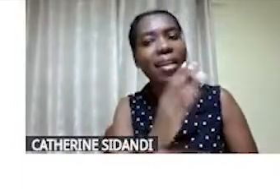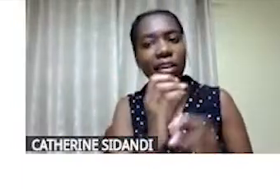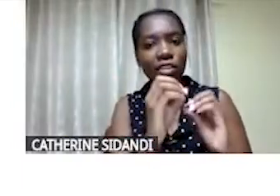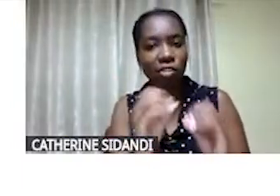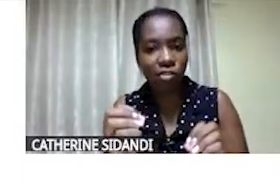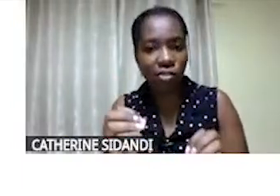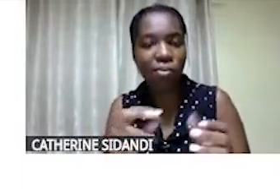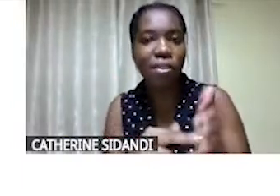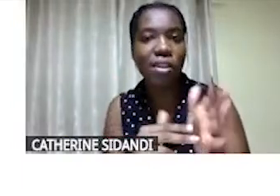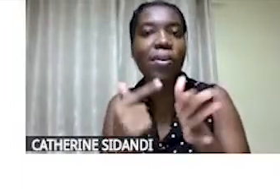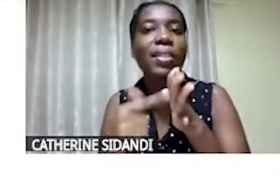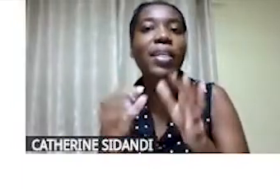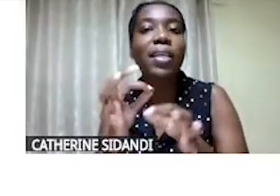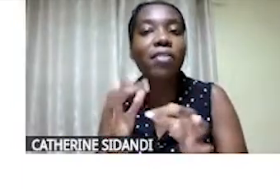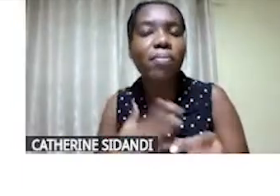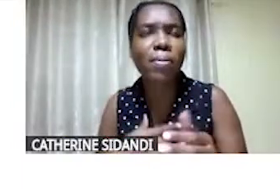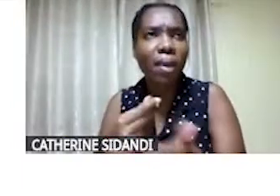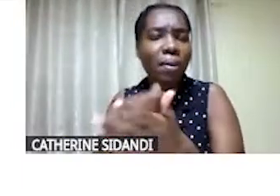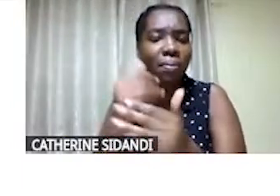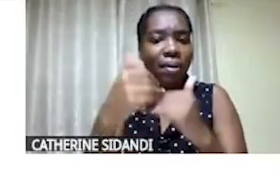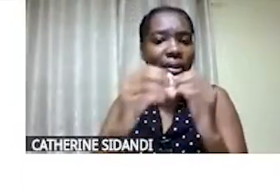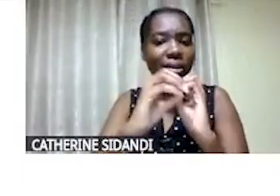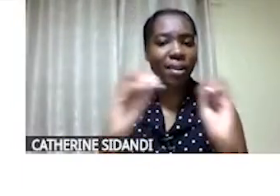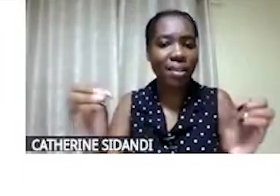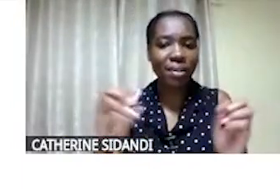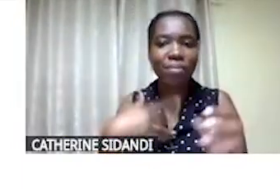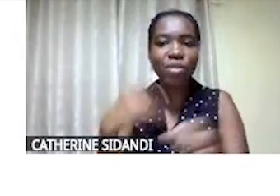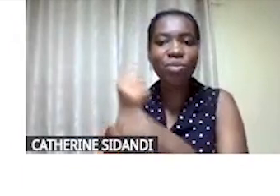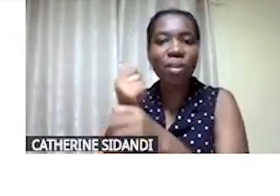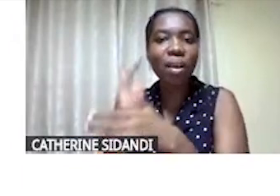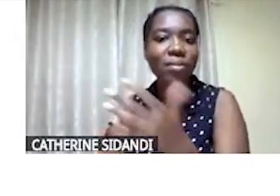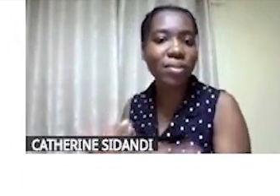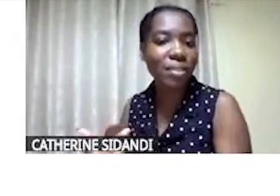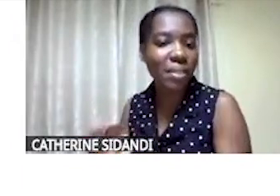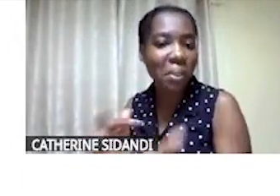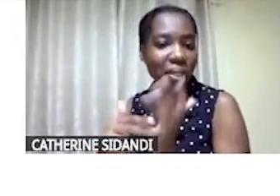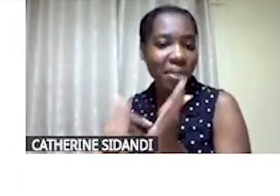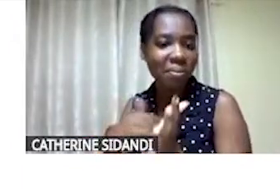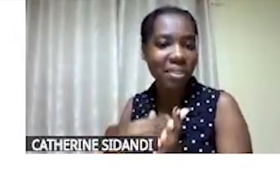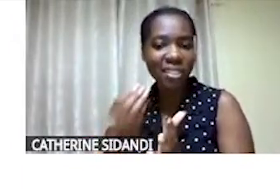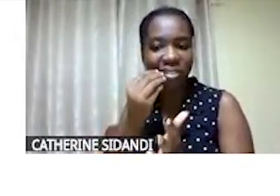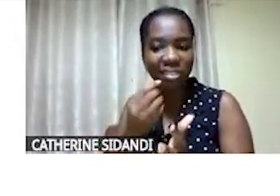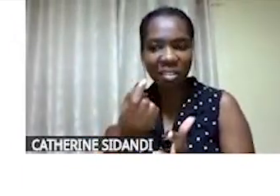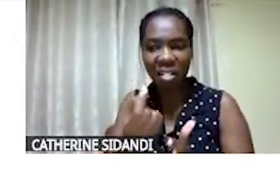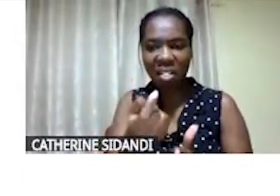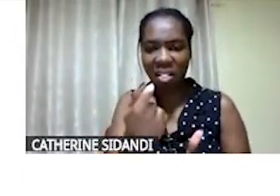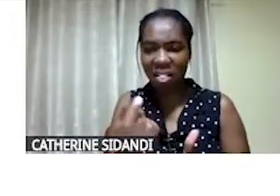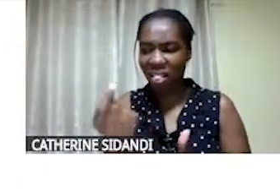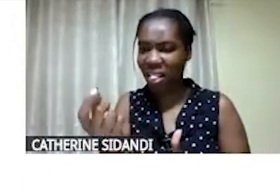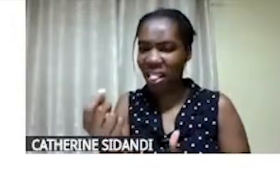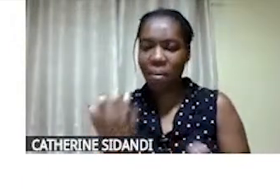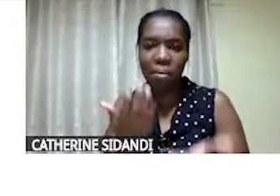that bread, what am I doing? Right? I'm probably eating leftovers, right? I'm probably eating domas,